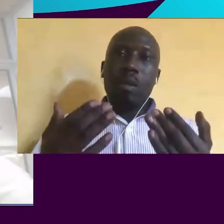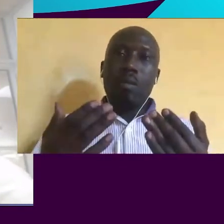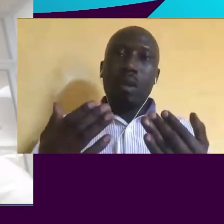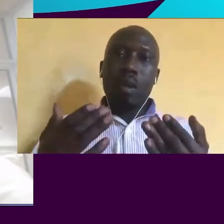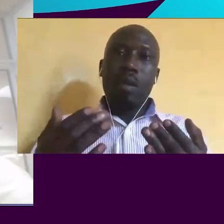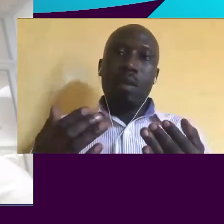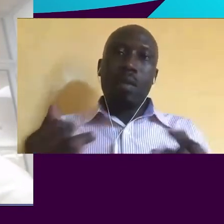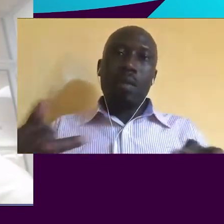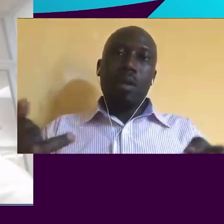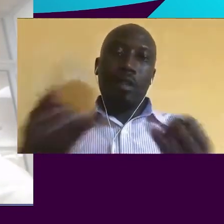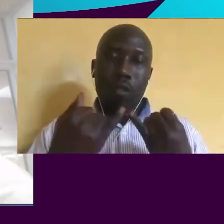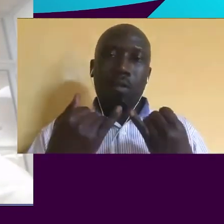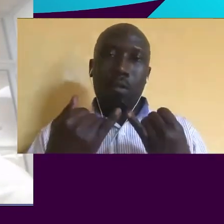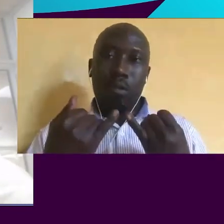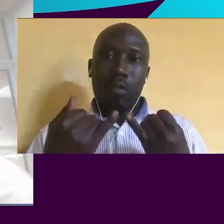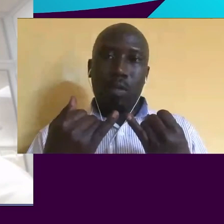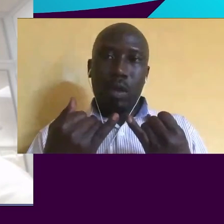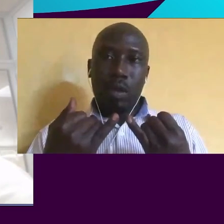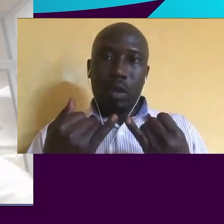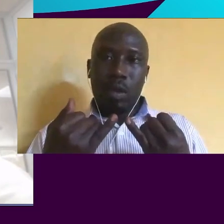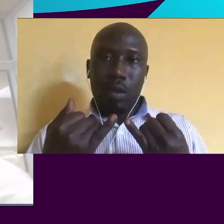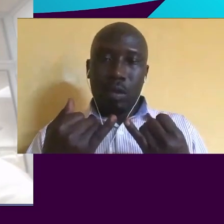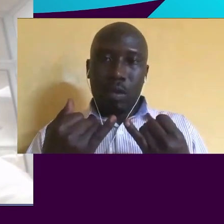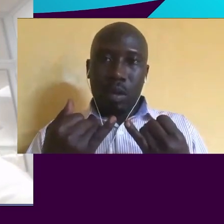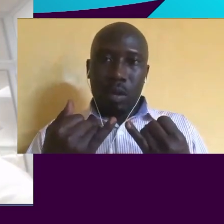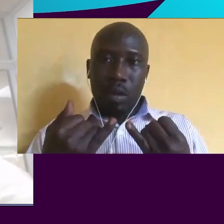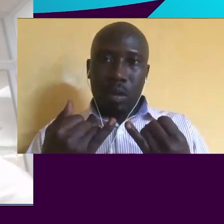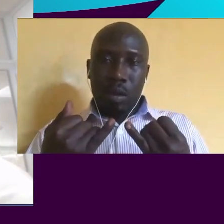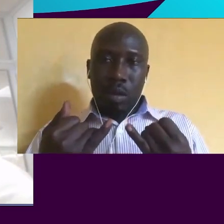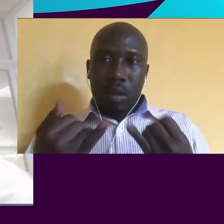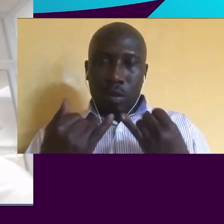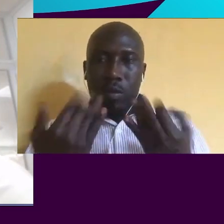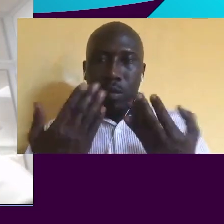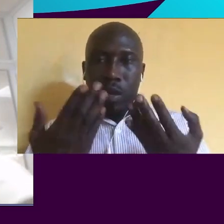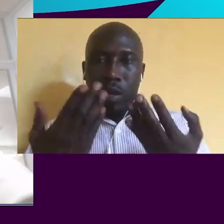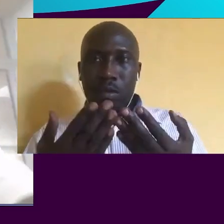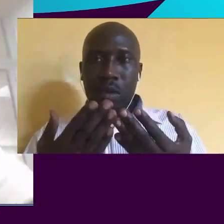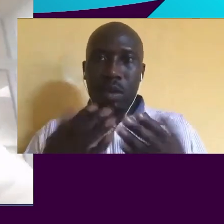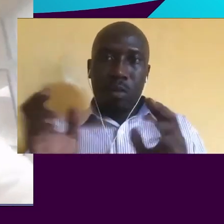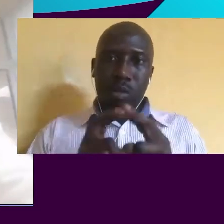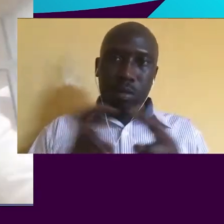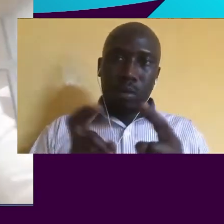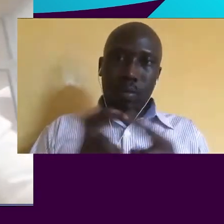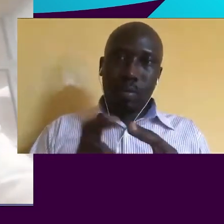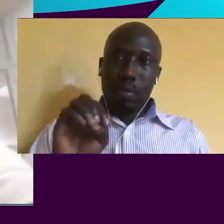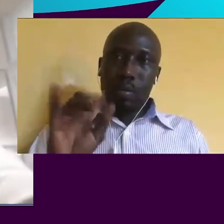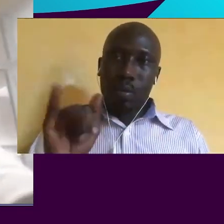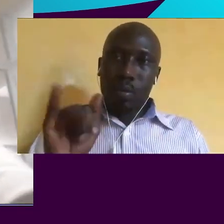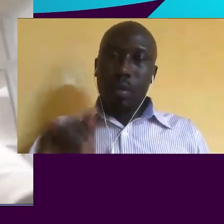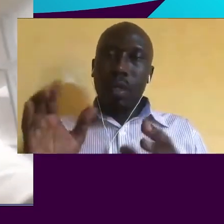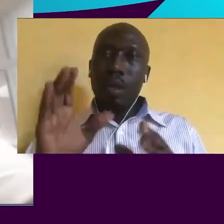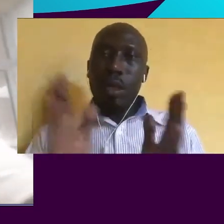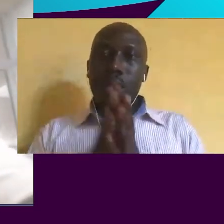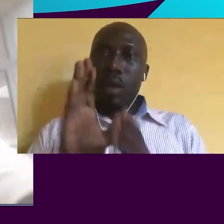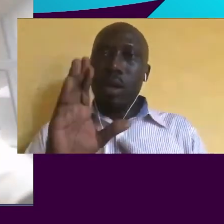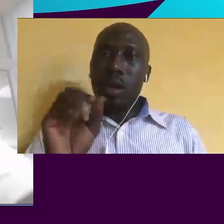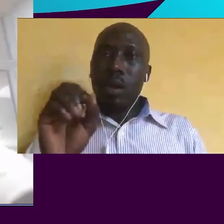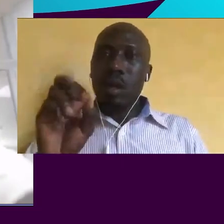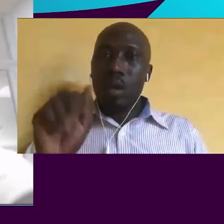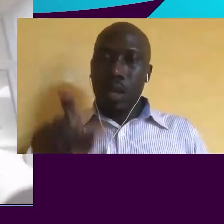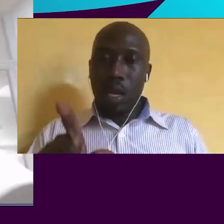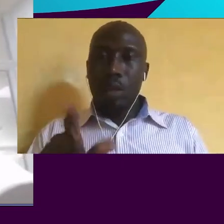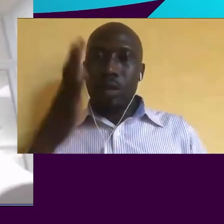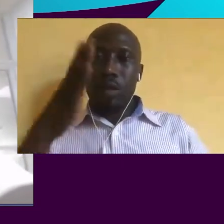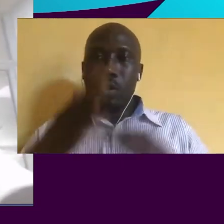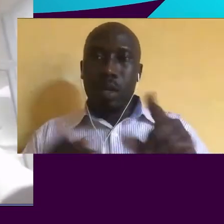contacts, Emily and Caroline, to end this. I'm glad to be part of this,